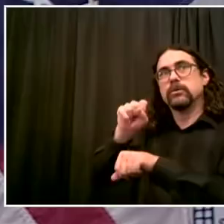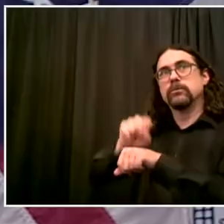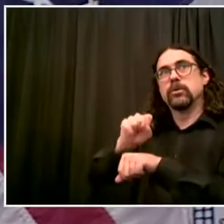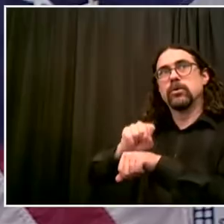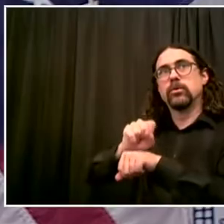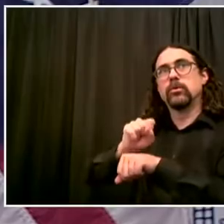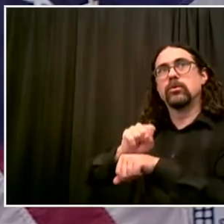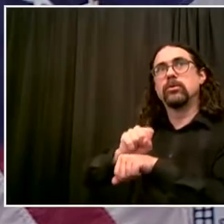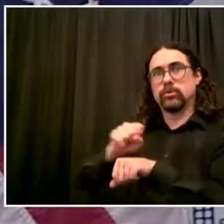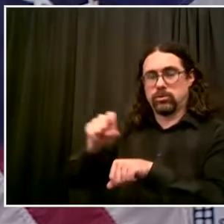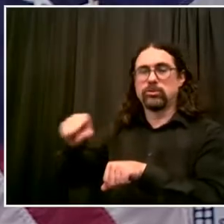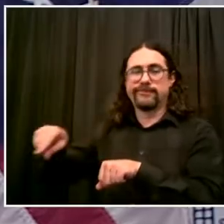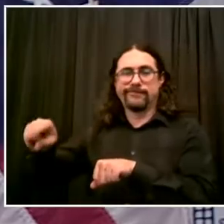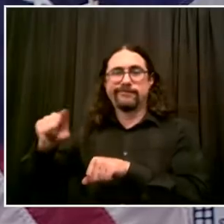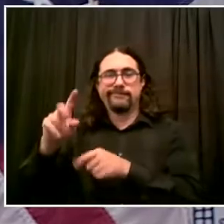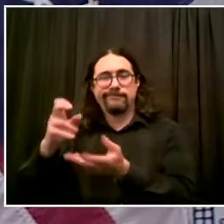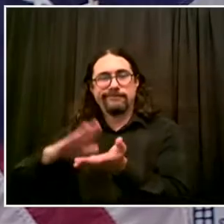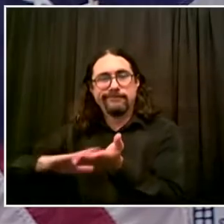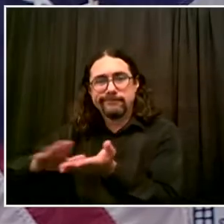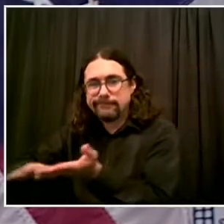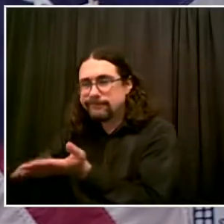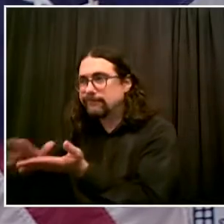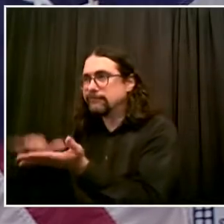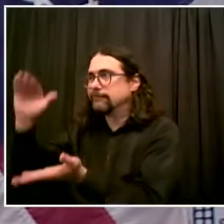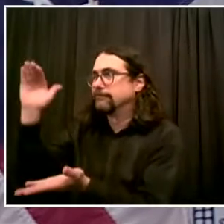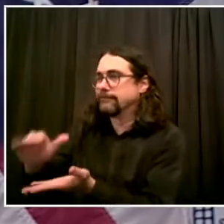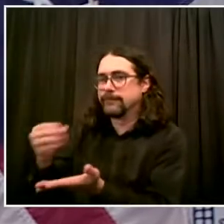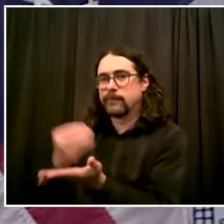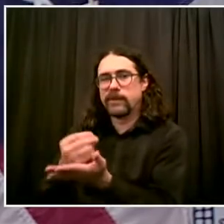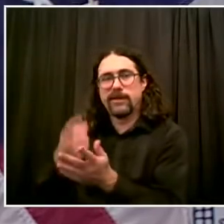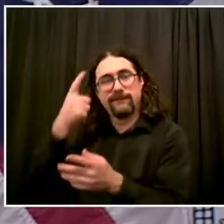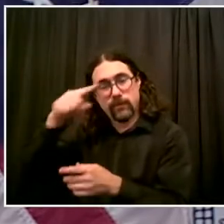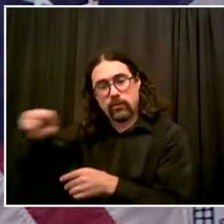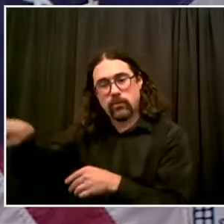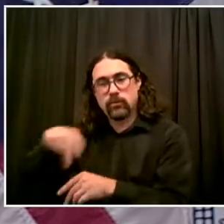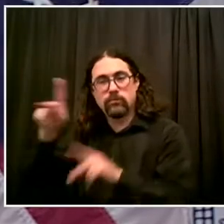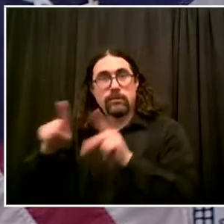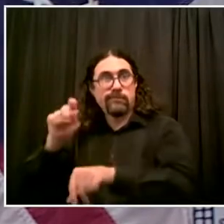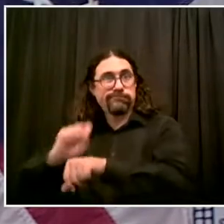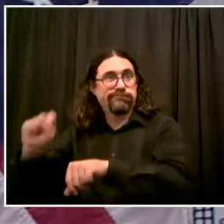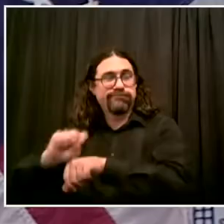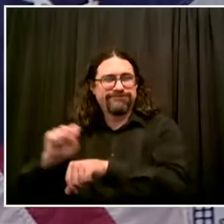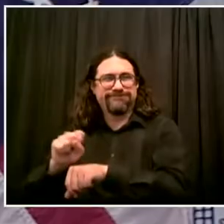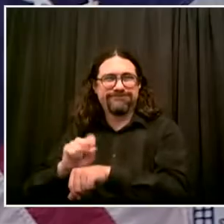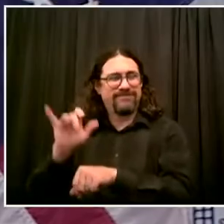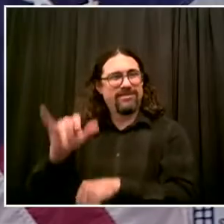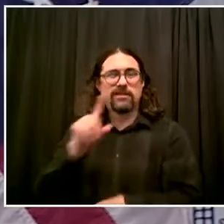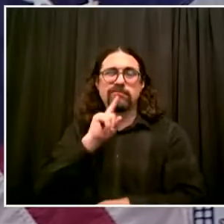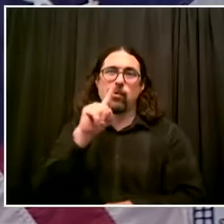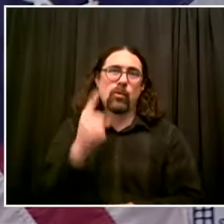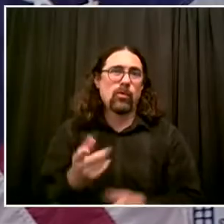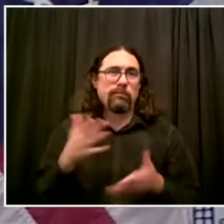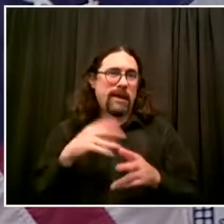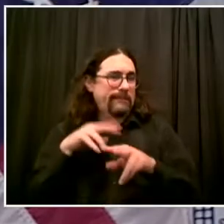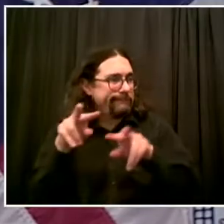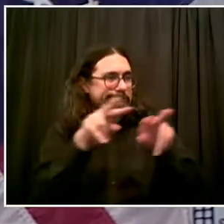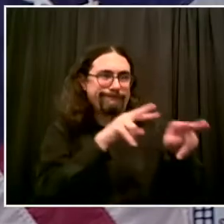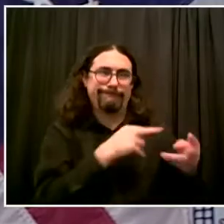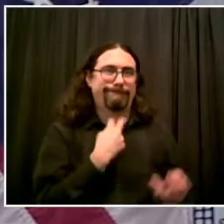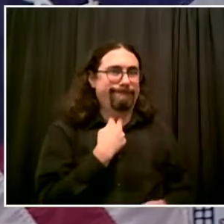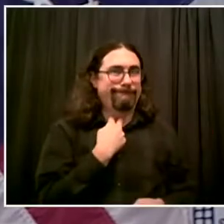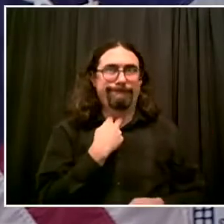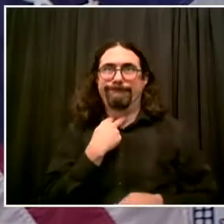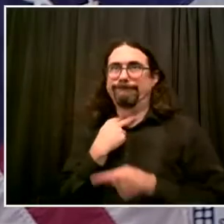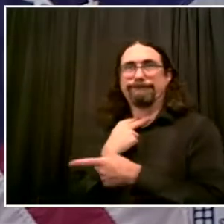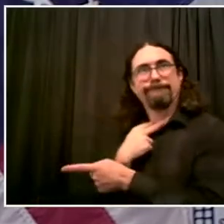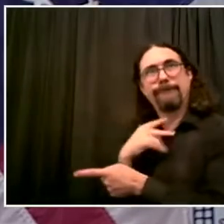said, we've been working with the council. It's been cooperative. It's been a good process. But we're still trying to finish out an additional $1 billion in savings